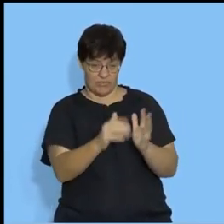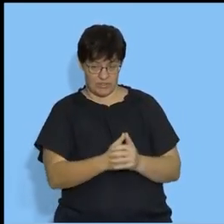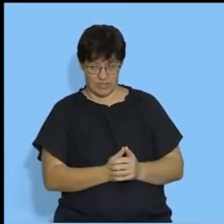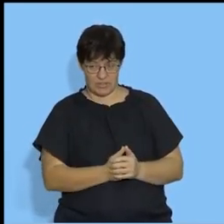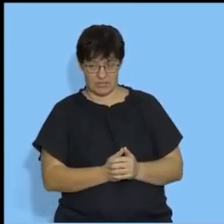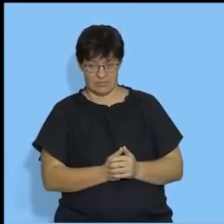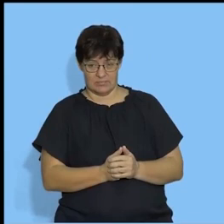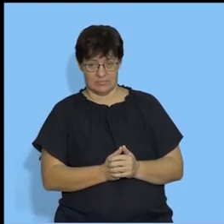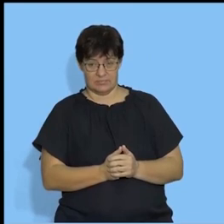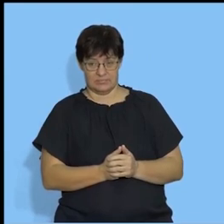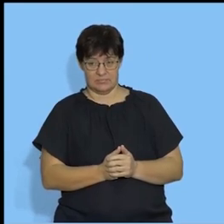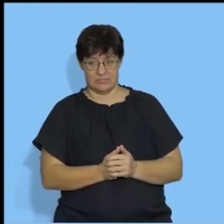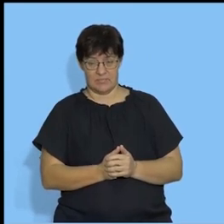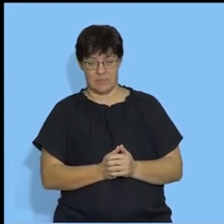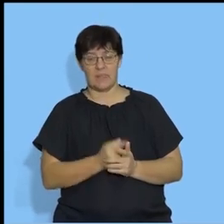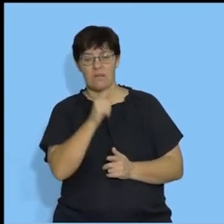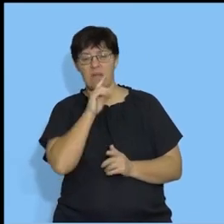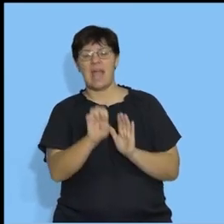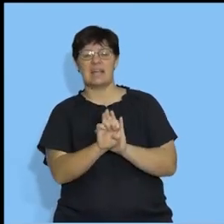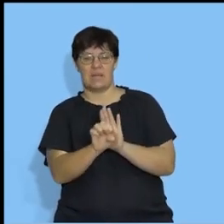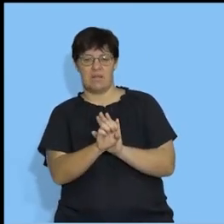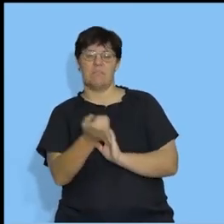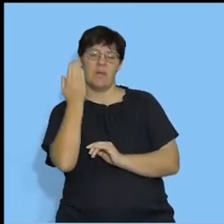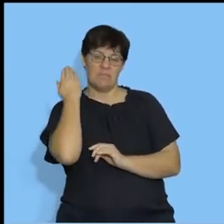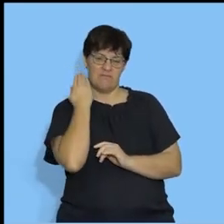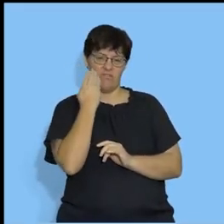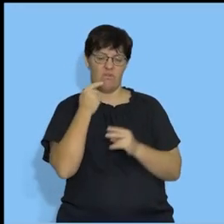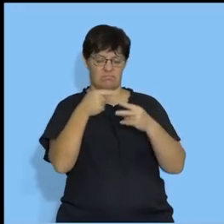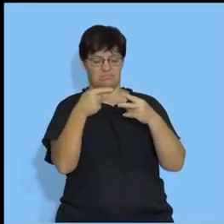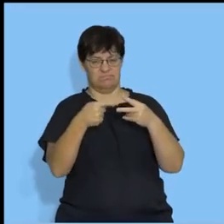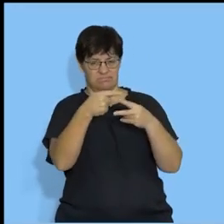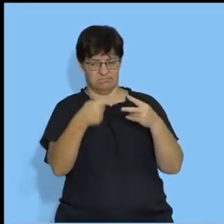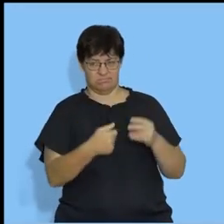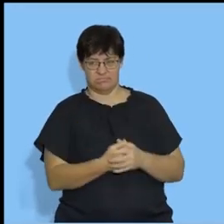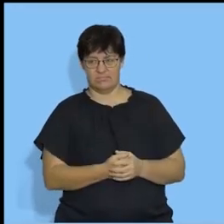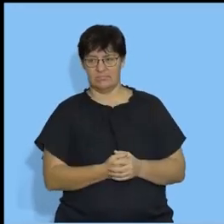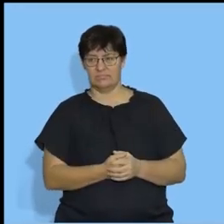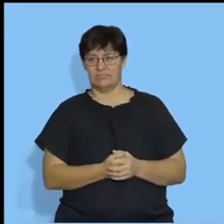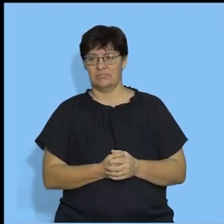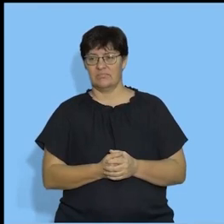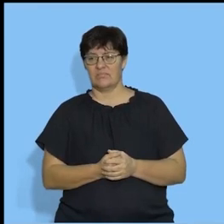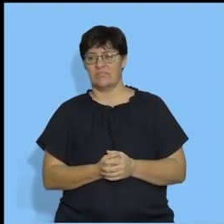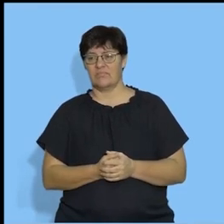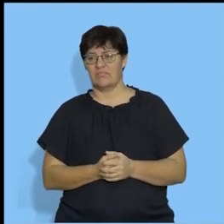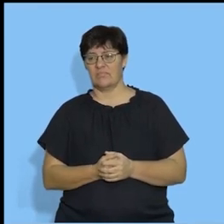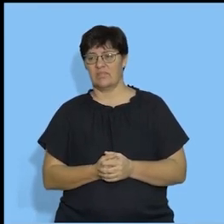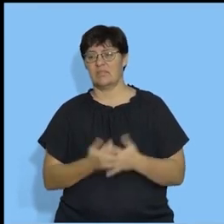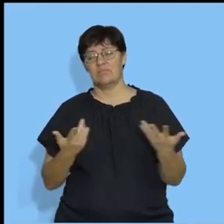example with zinc in those 2 different reactions, right? Okay, now we are also saying